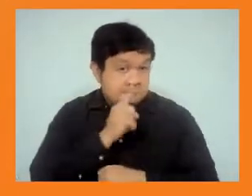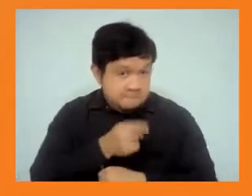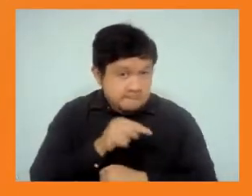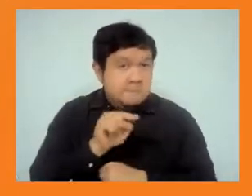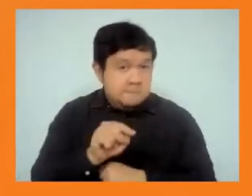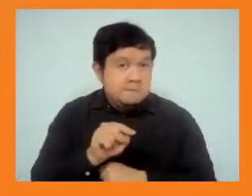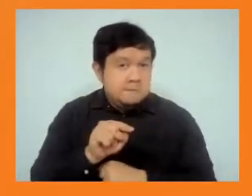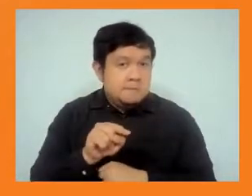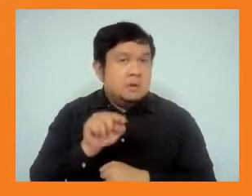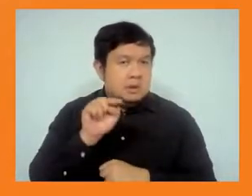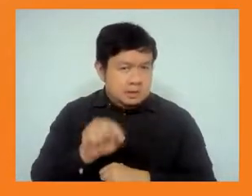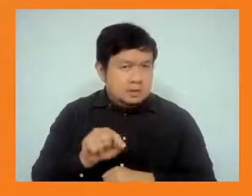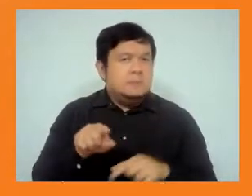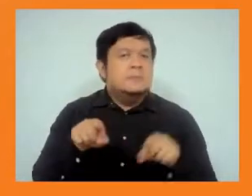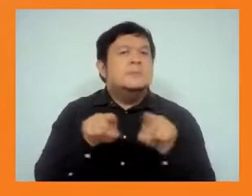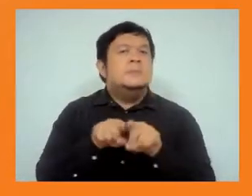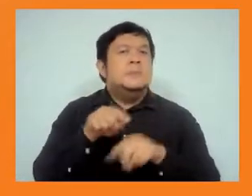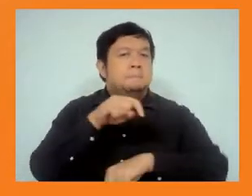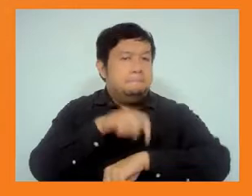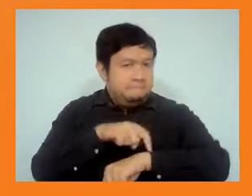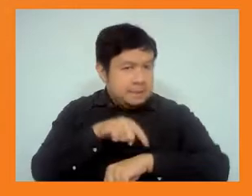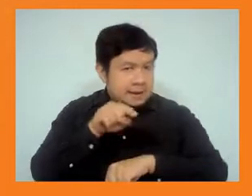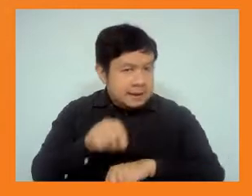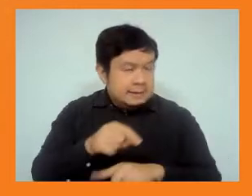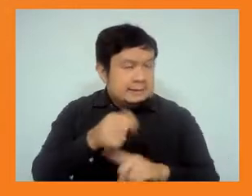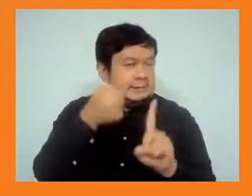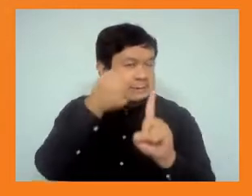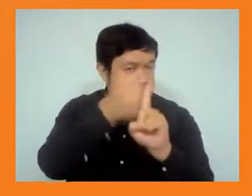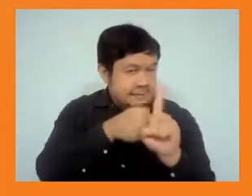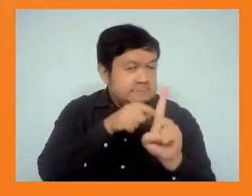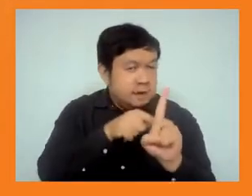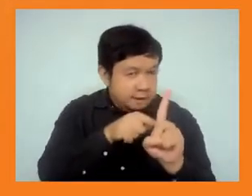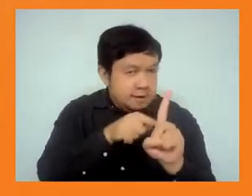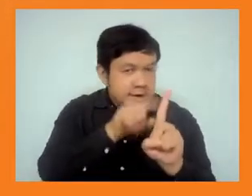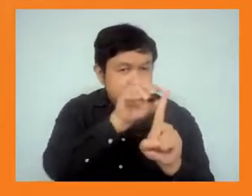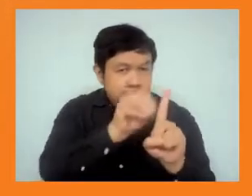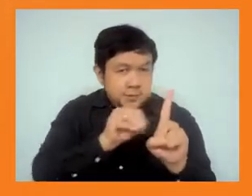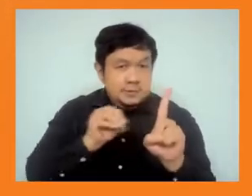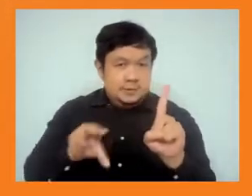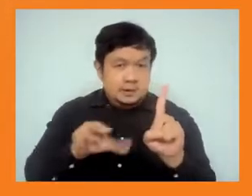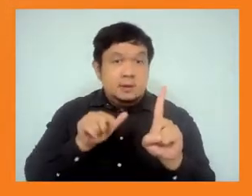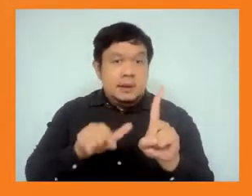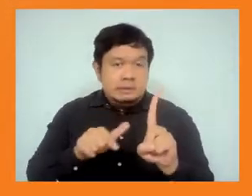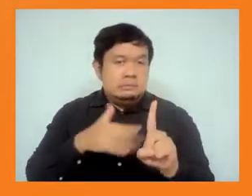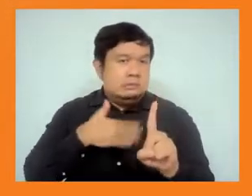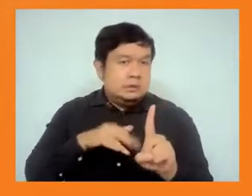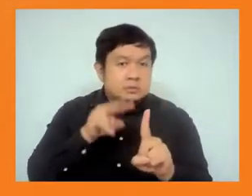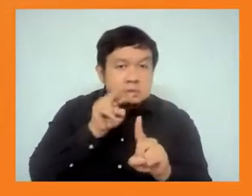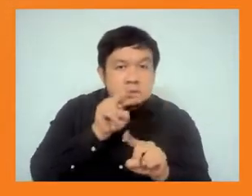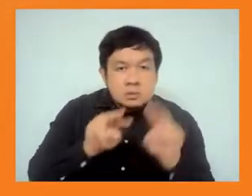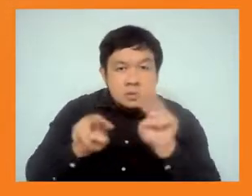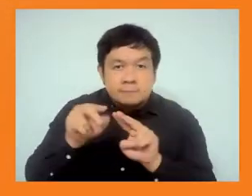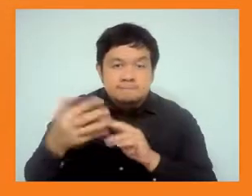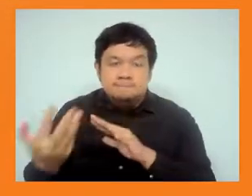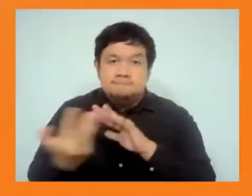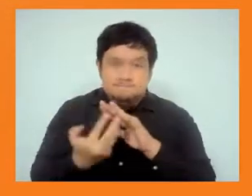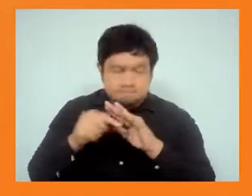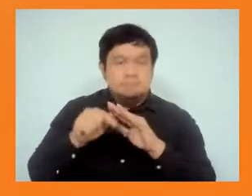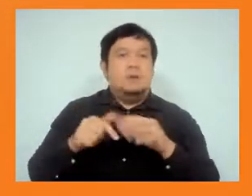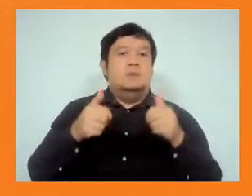project is that there's been a worrying pattern of splitting of the Metro Line project and release of its impact on the environment